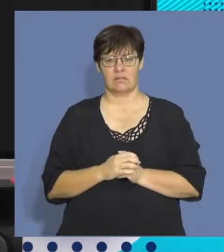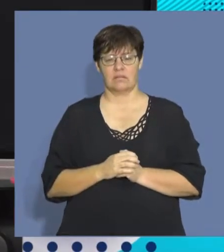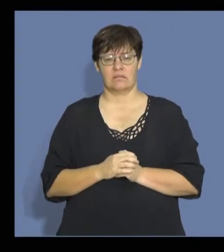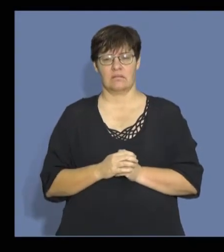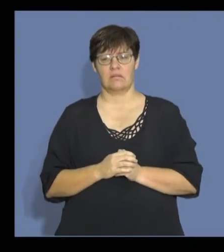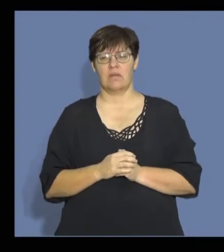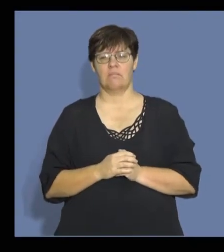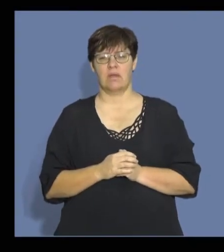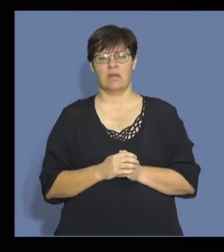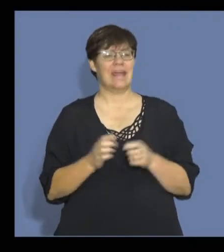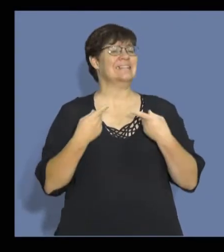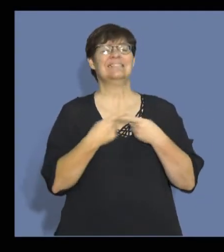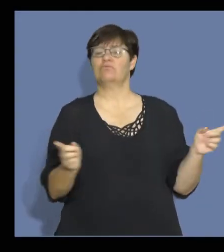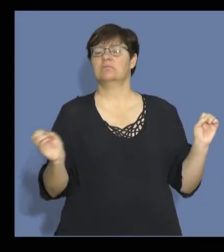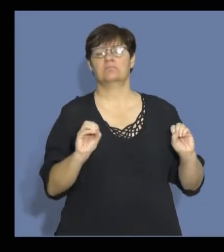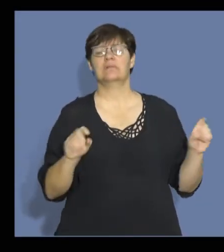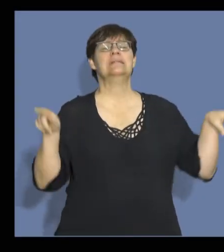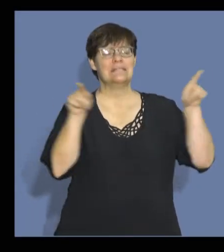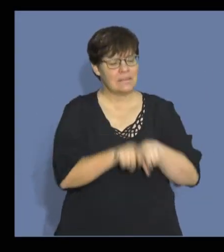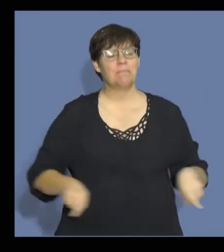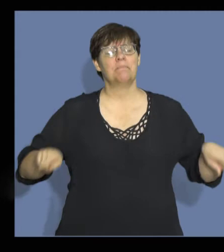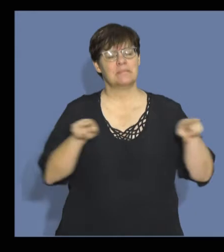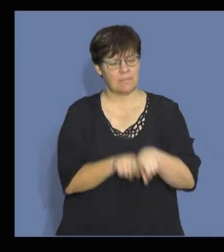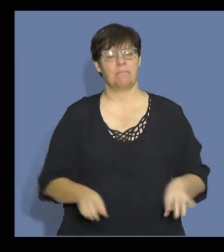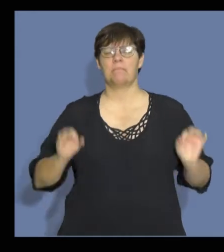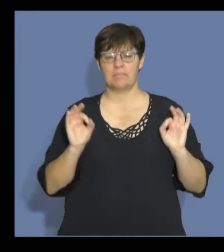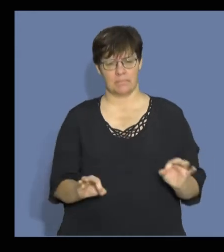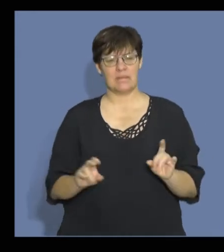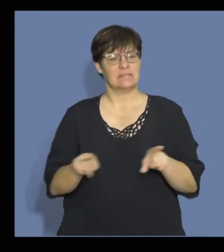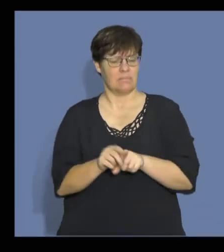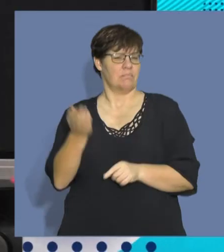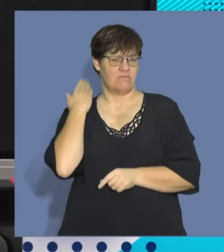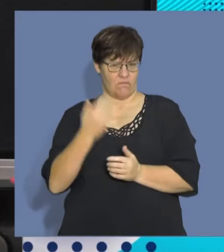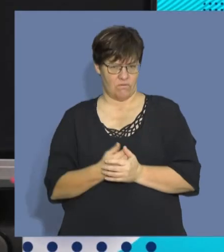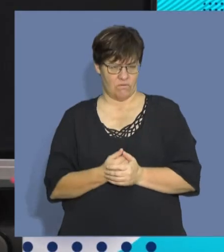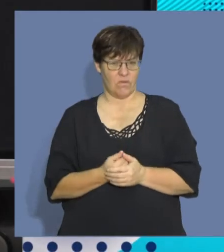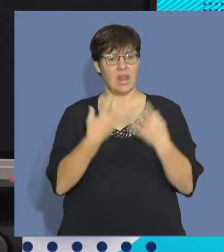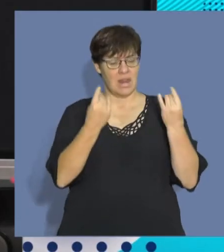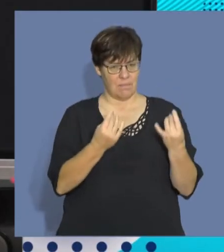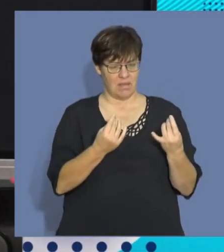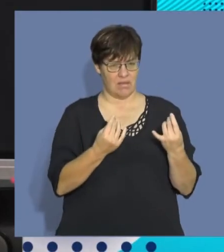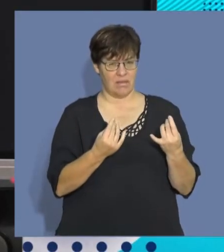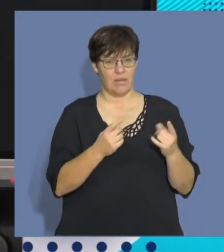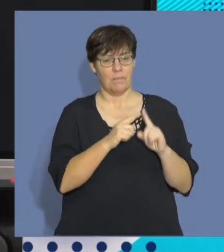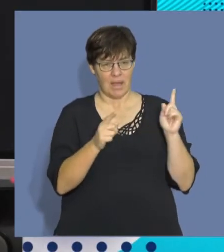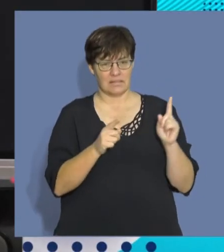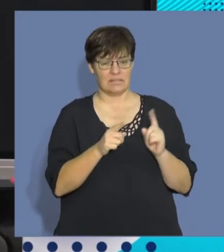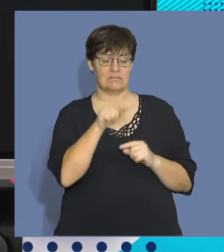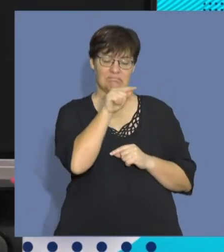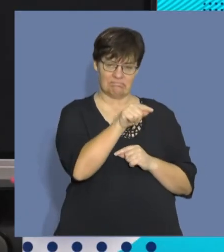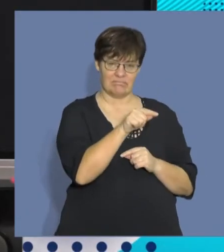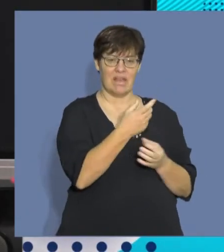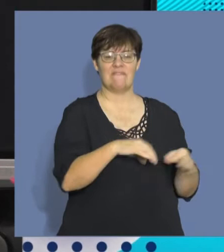is not different. And that's the point, is we're going to be doing exactly what we did with the numbers now with the